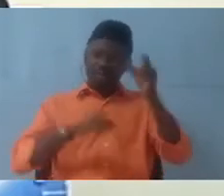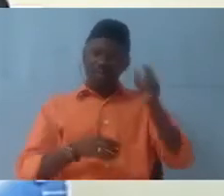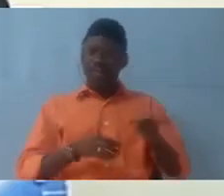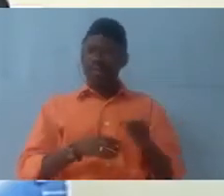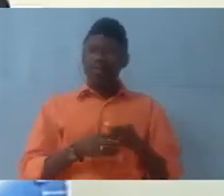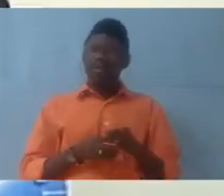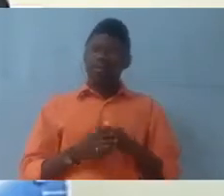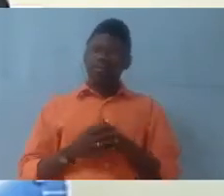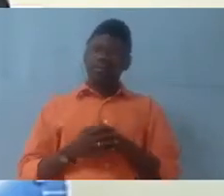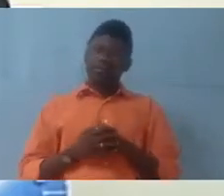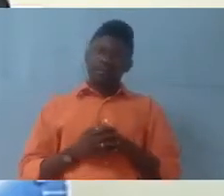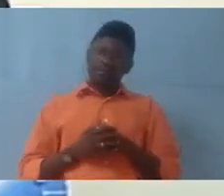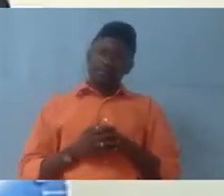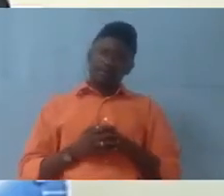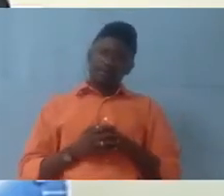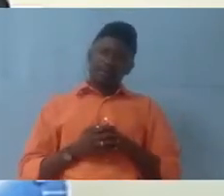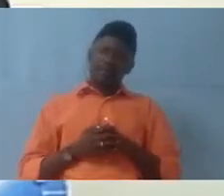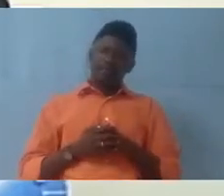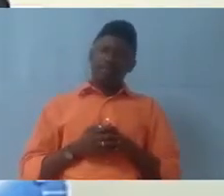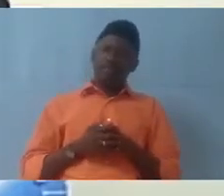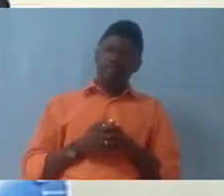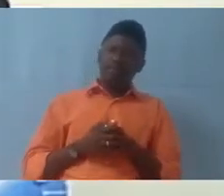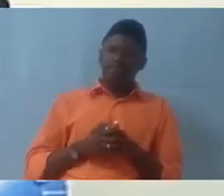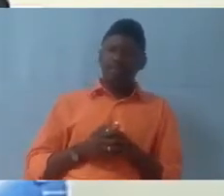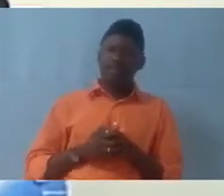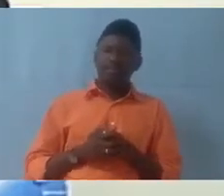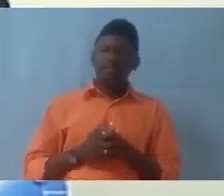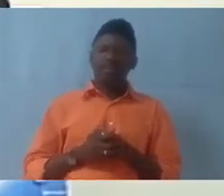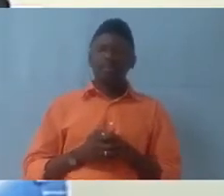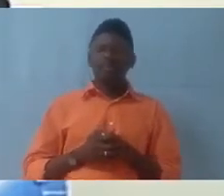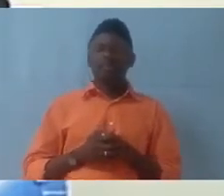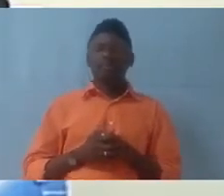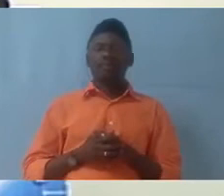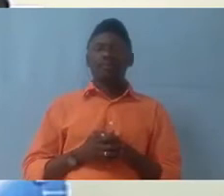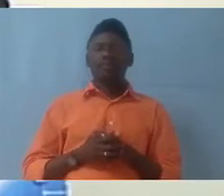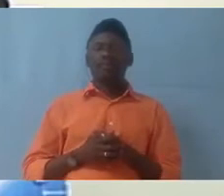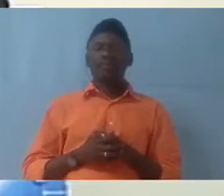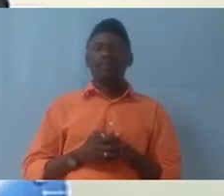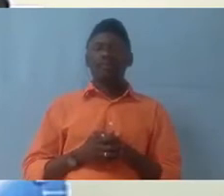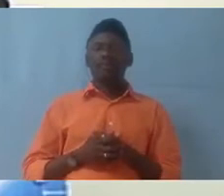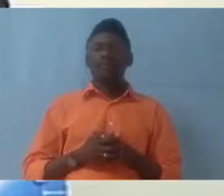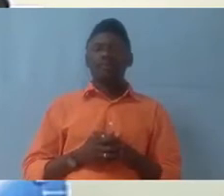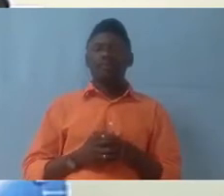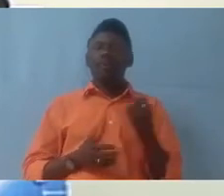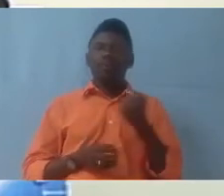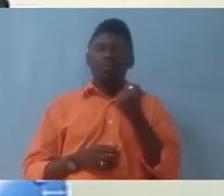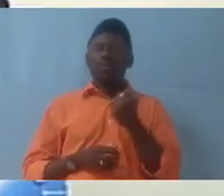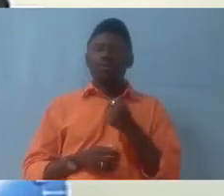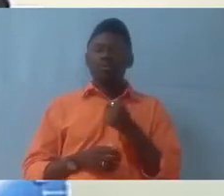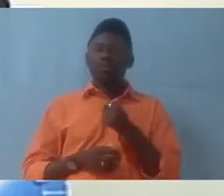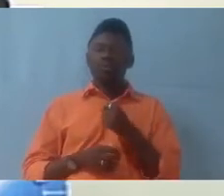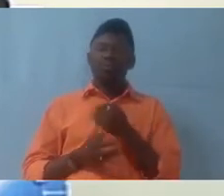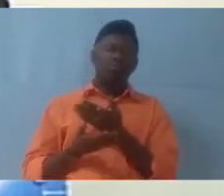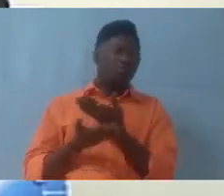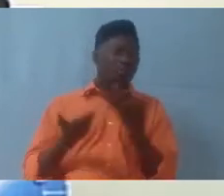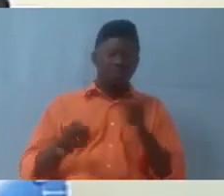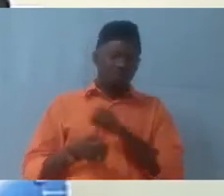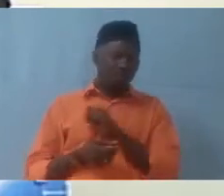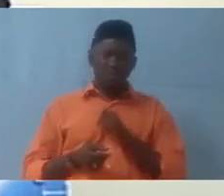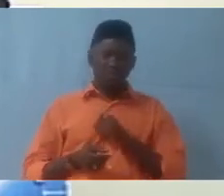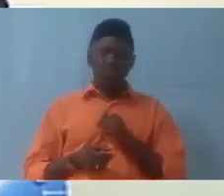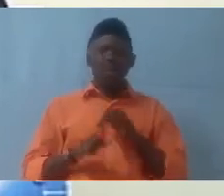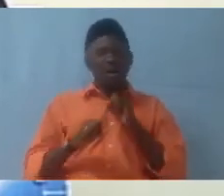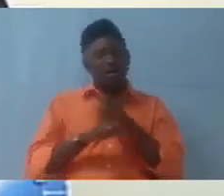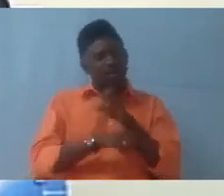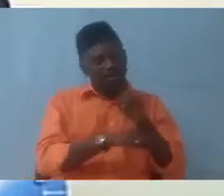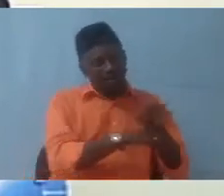moy ñun ñi nga xamne ni ñoy magistrate yi gënon na deugër bopu because some of us were really advocating for very very